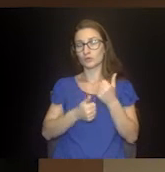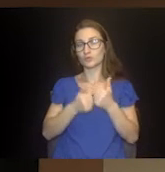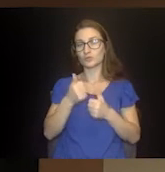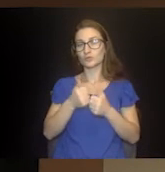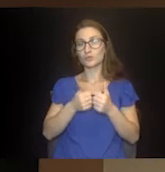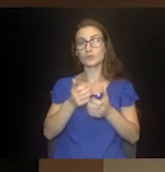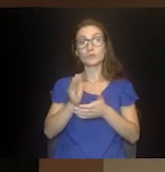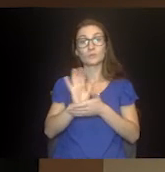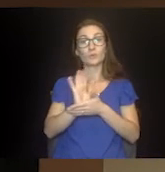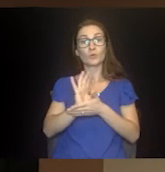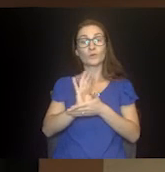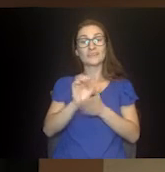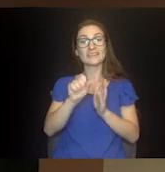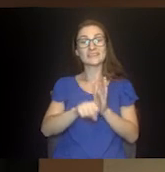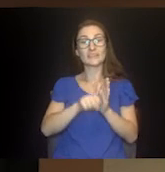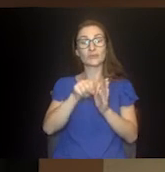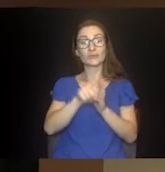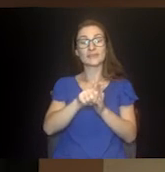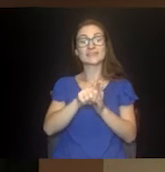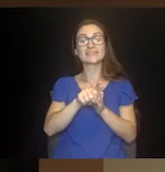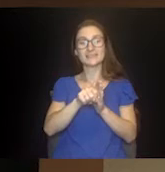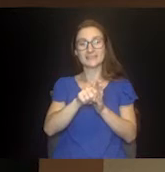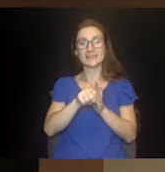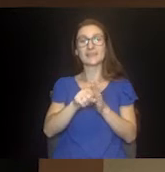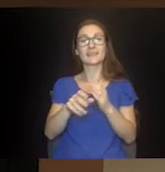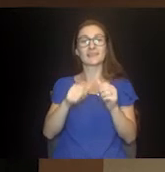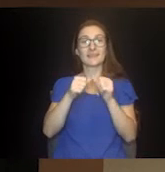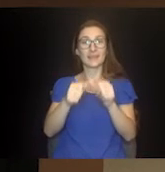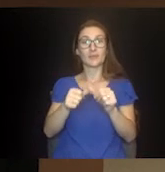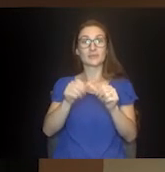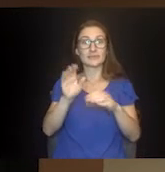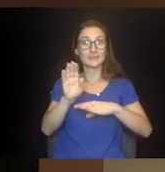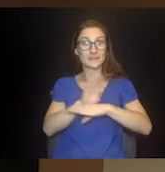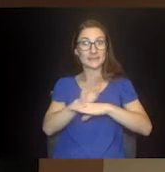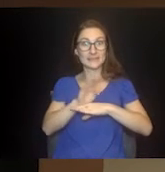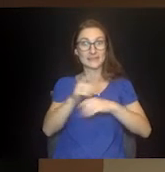series kept us occupied during quarantine.